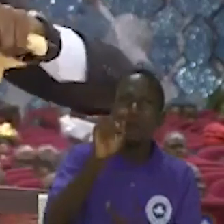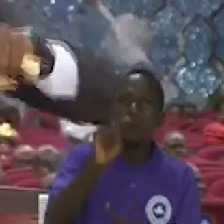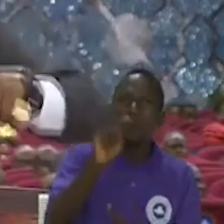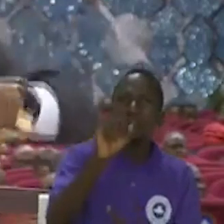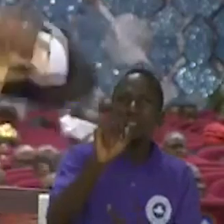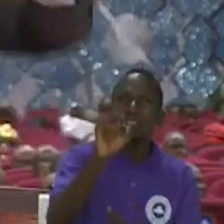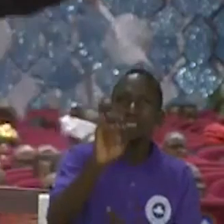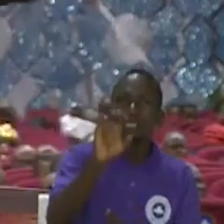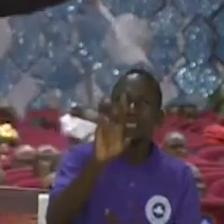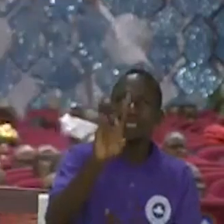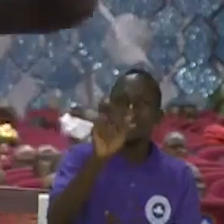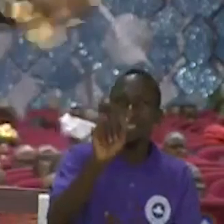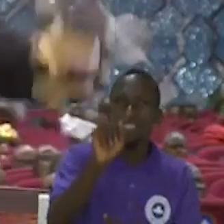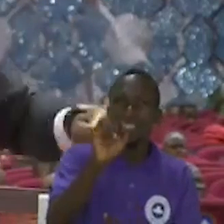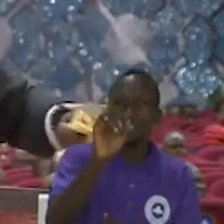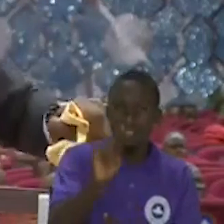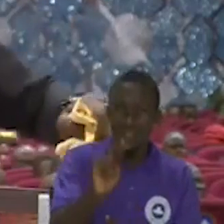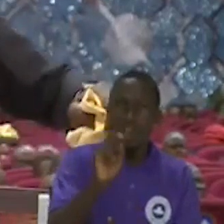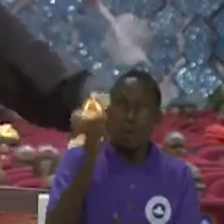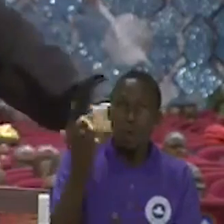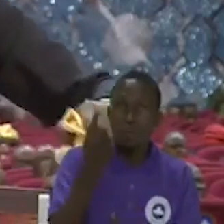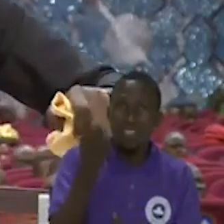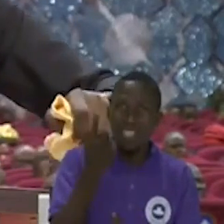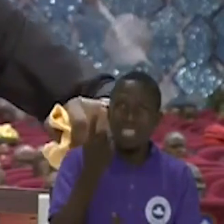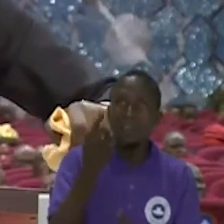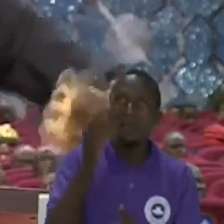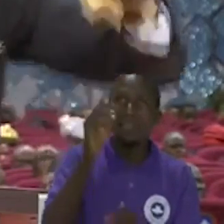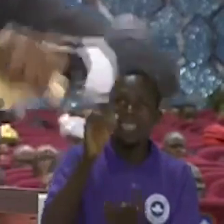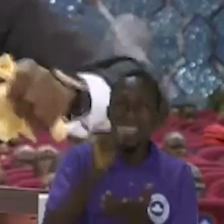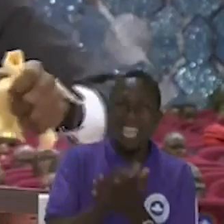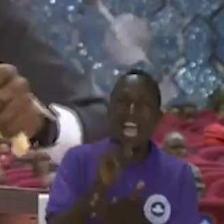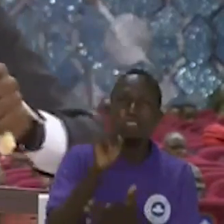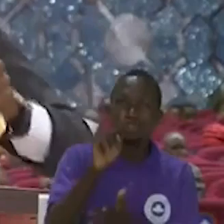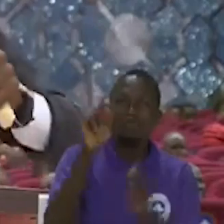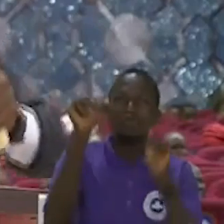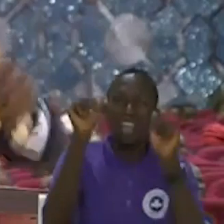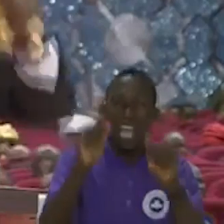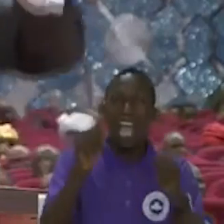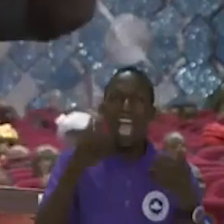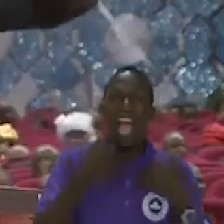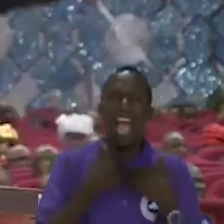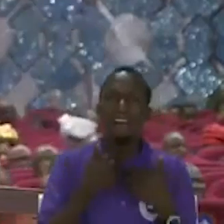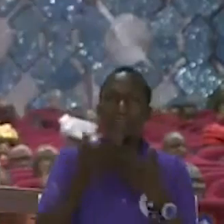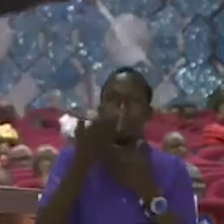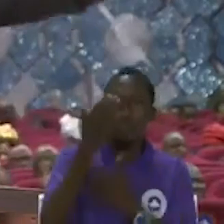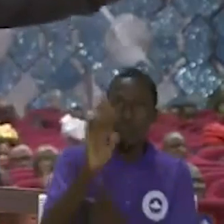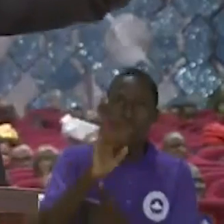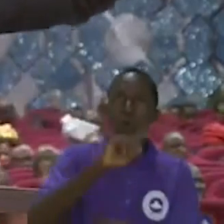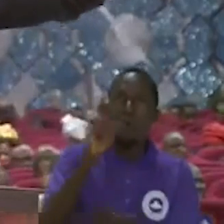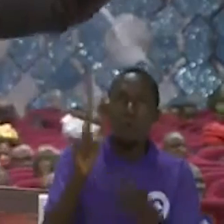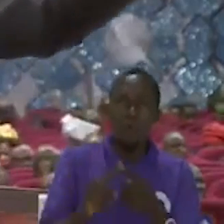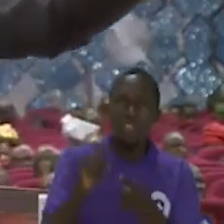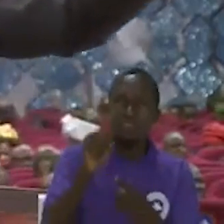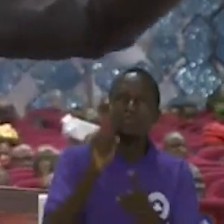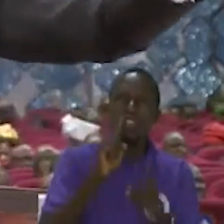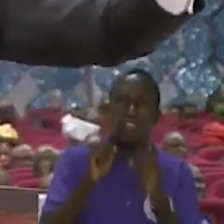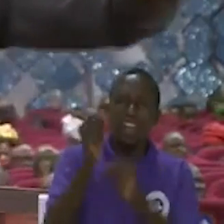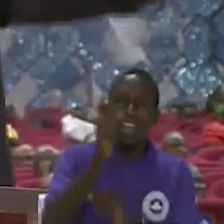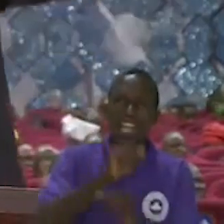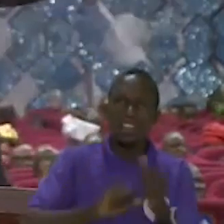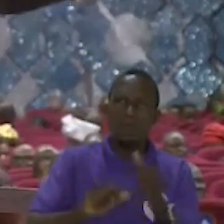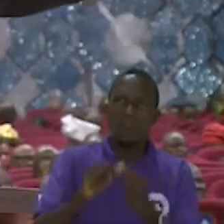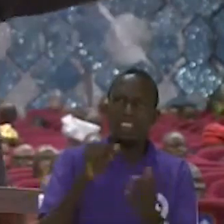in this kingdom, it is only by consecration that you can actually carry God. He said, when we talk about the positioner, and we said